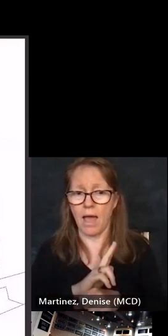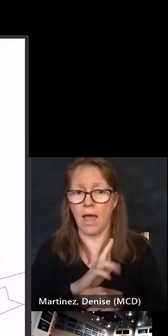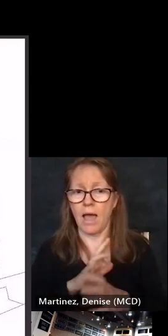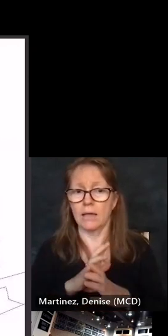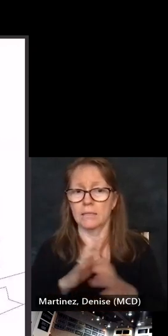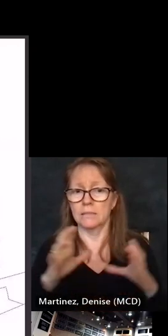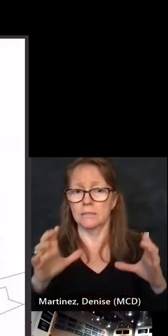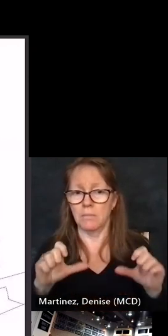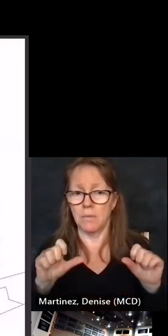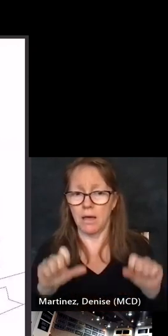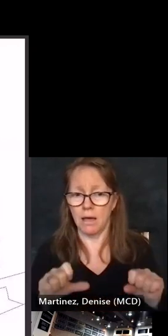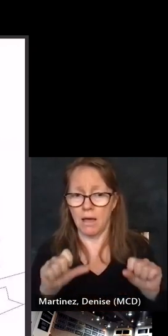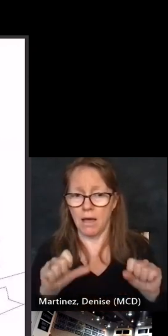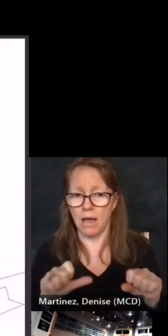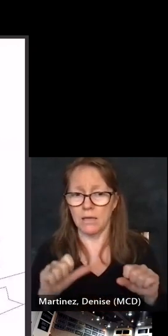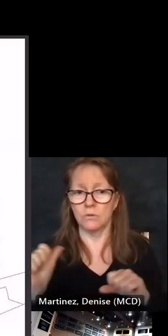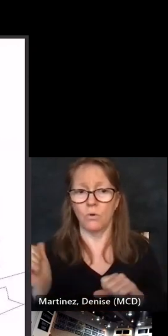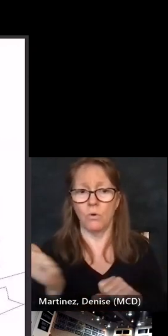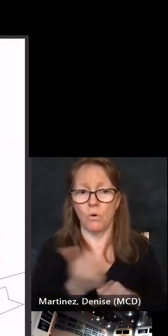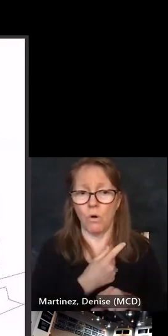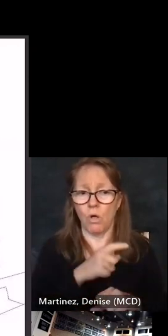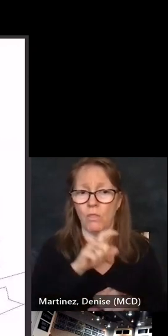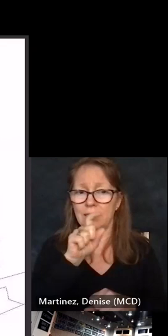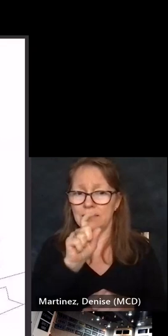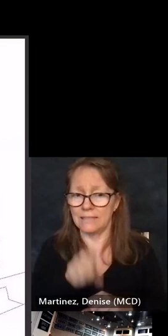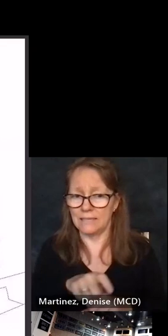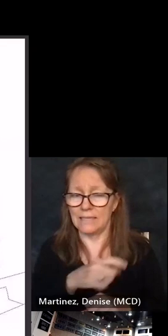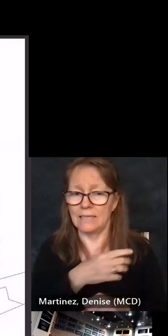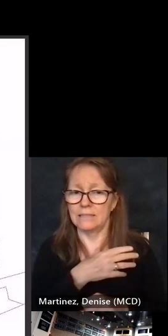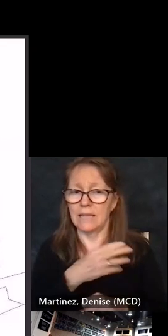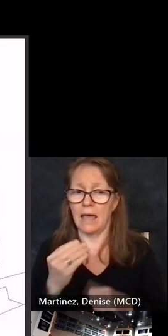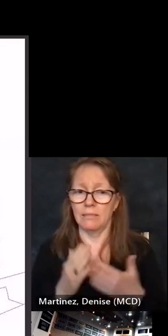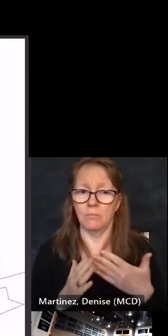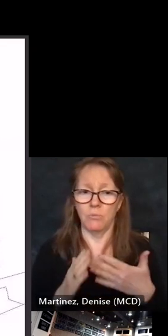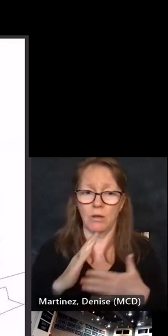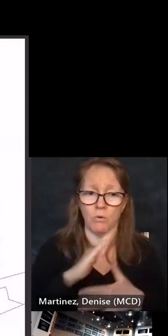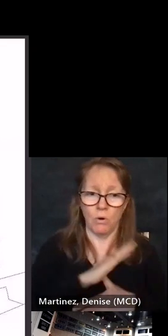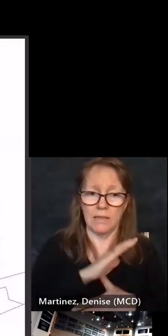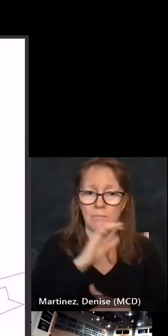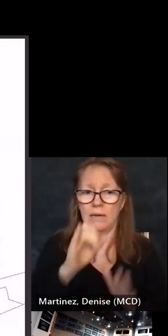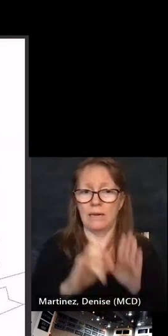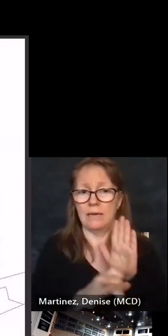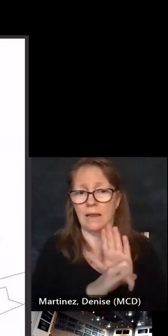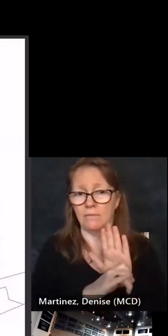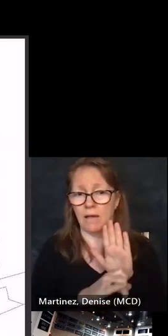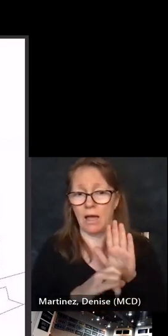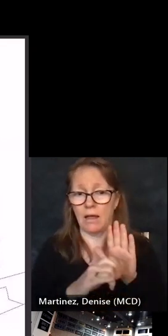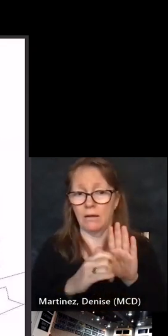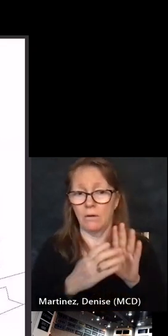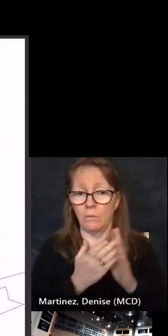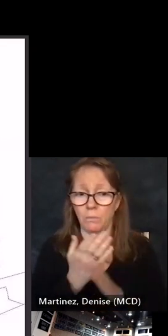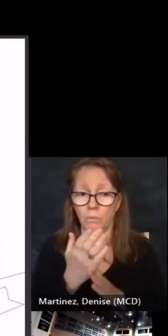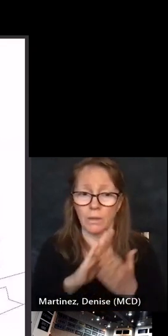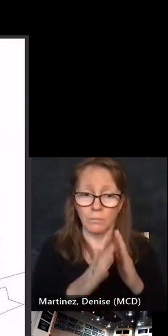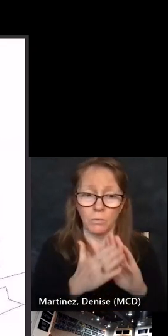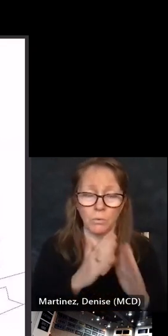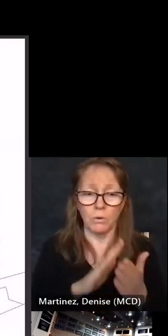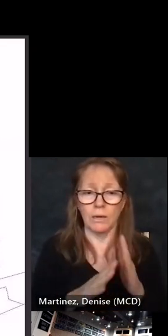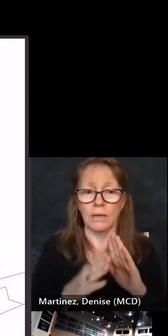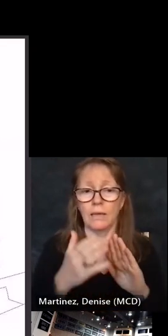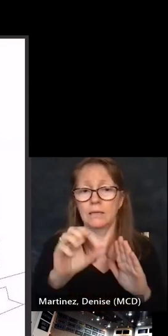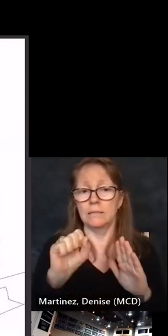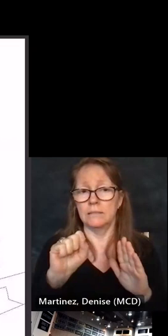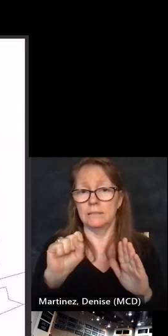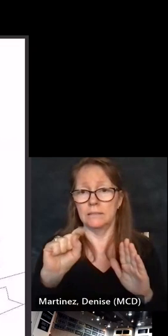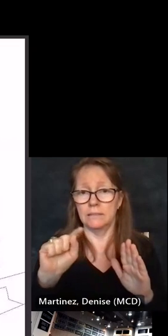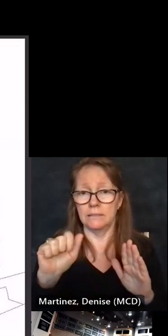needs and priorities that have been identified by the community and all the stakeholders, maximize them to the extent